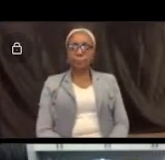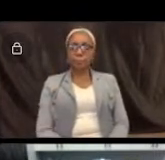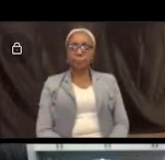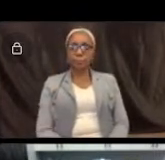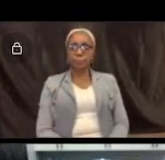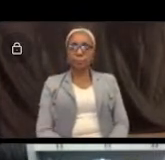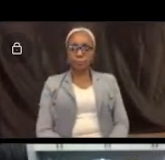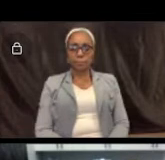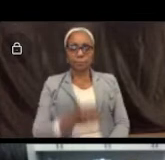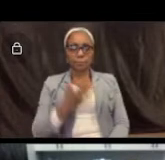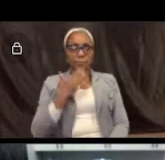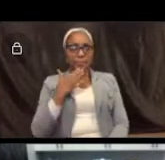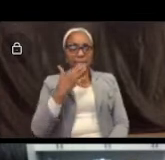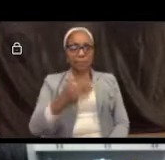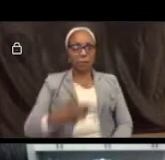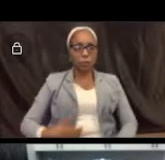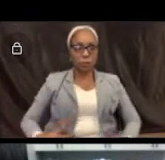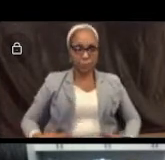Thank you.